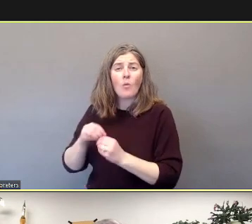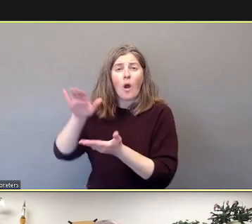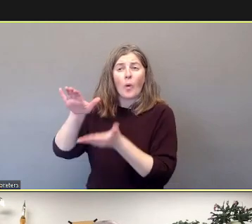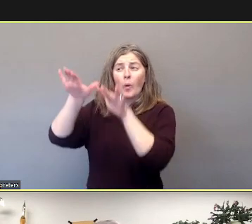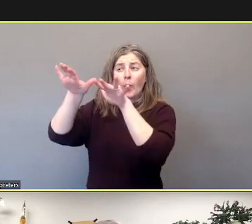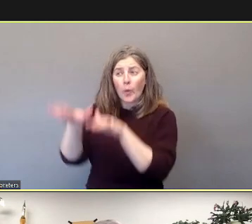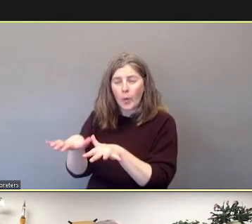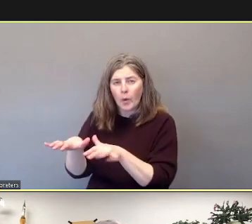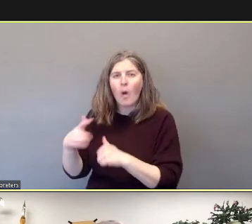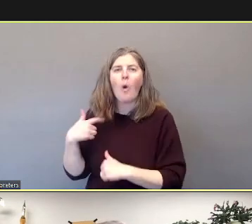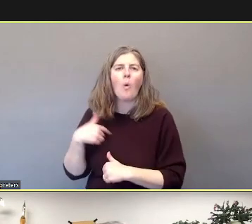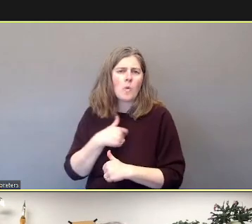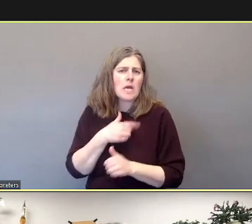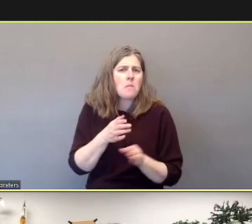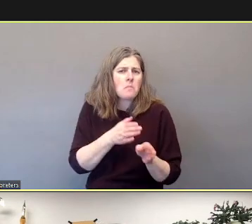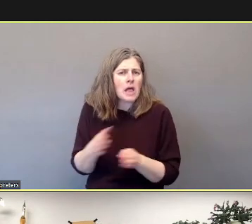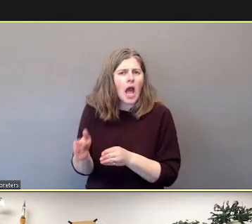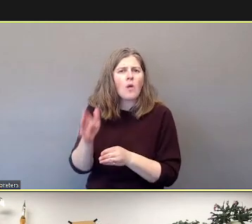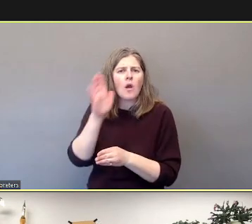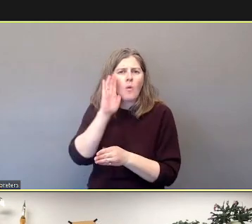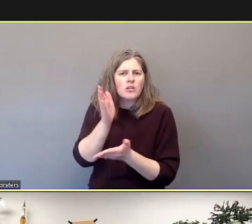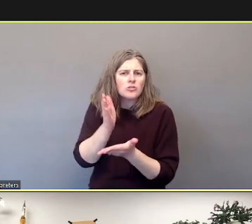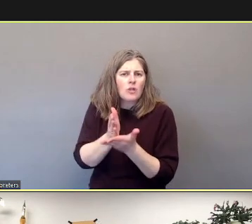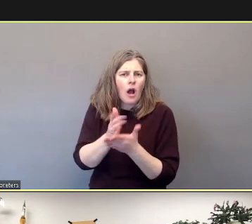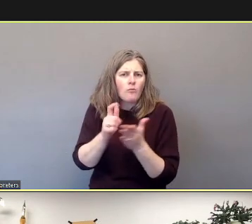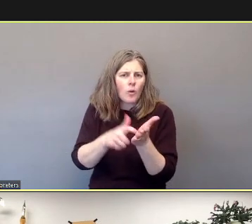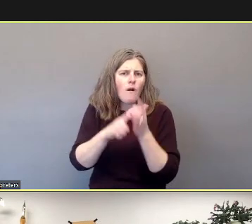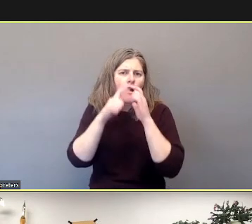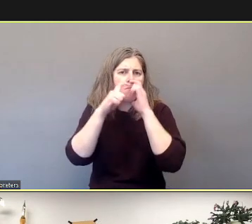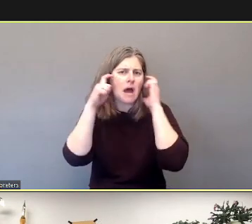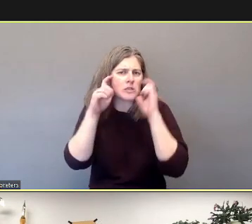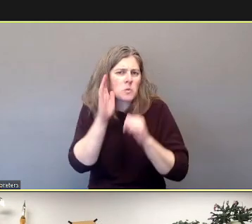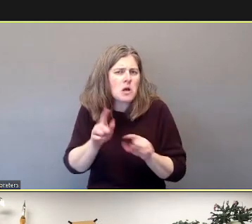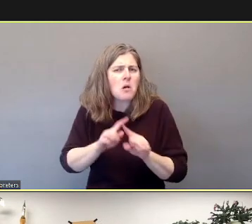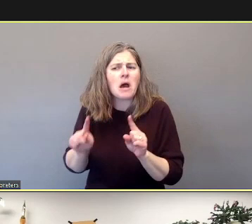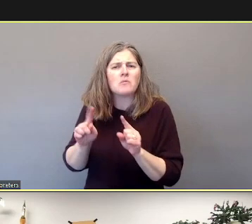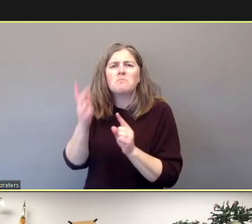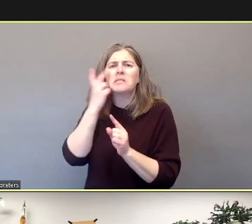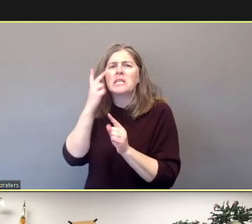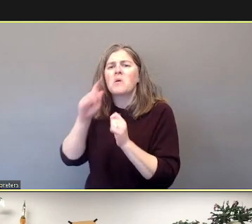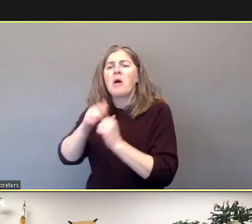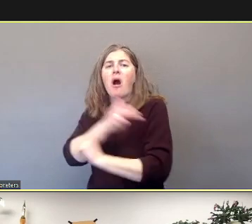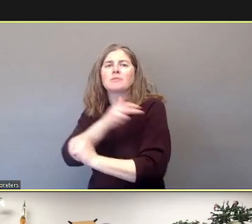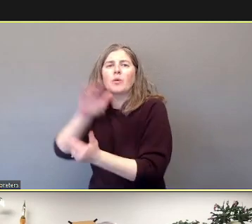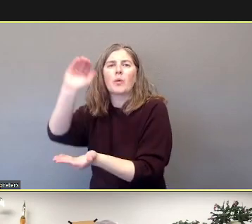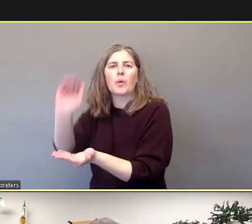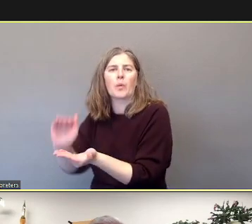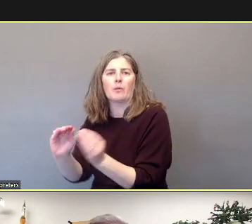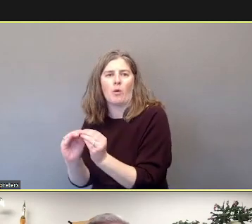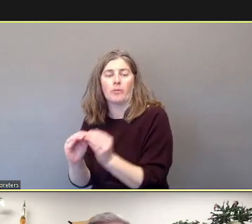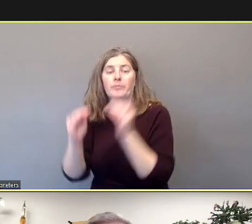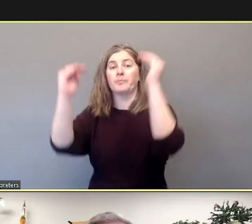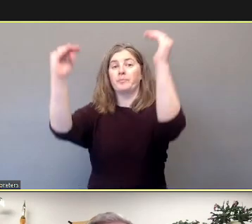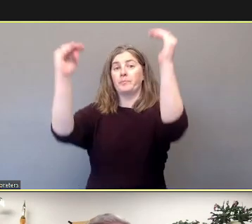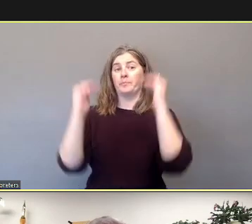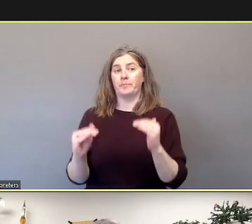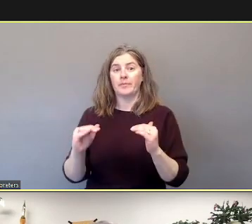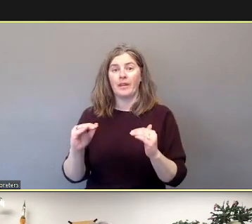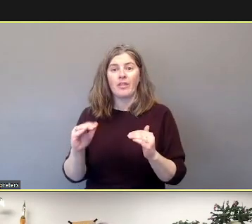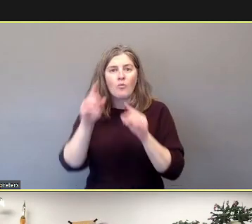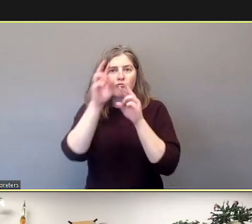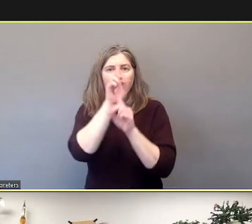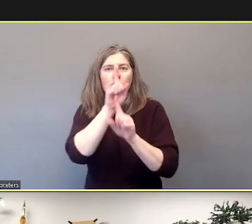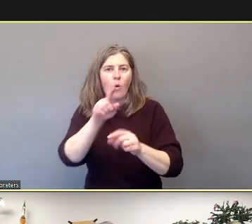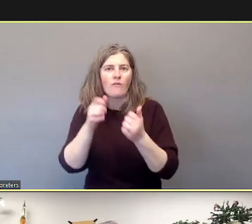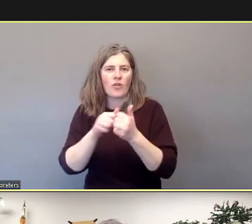planning on rescinding the mask order. Next slide. Epidemiology report of the week.